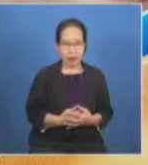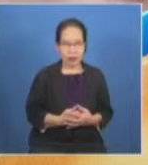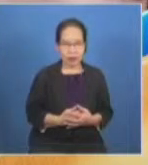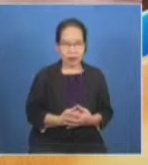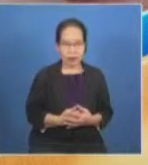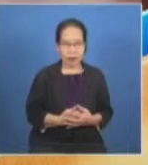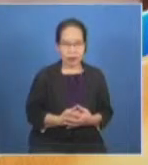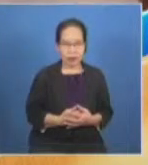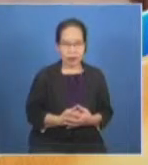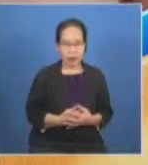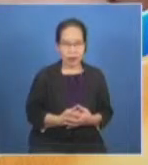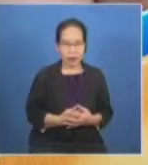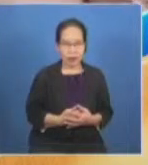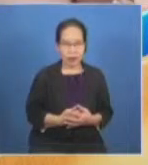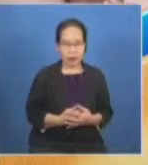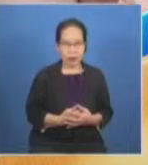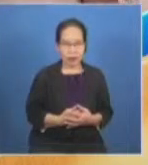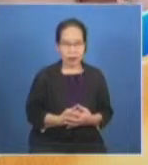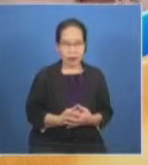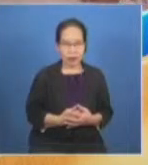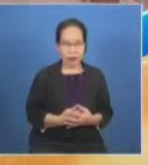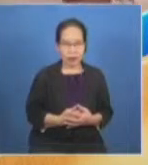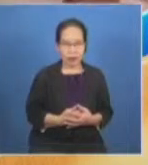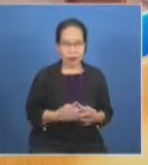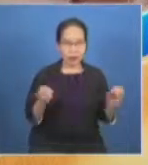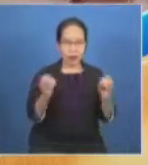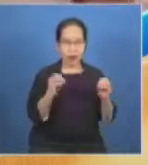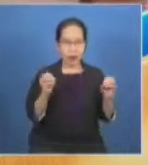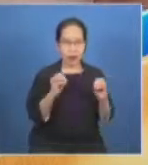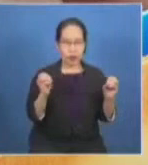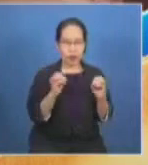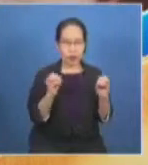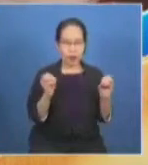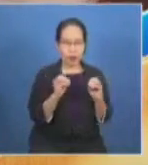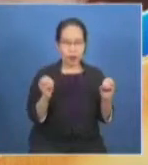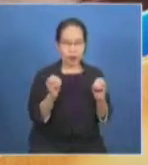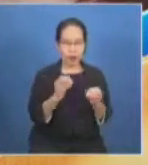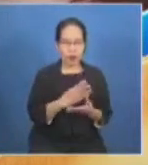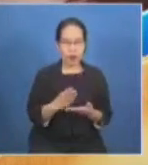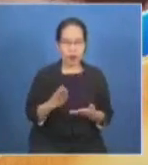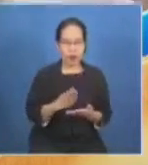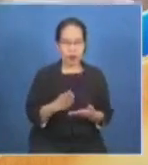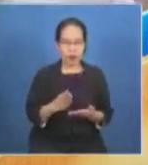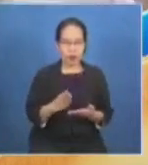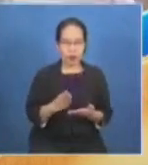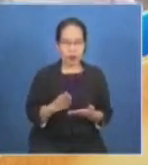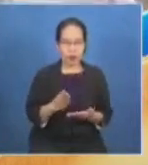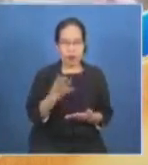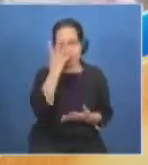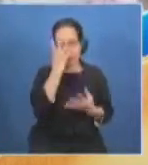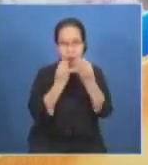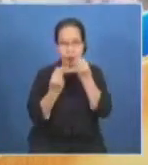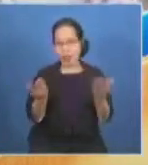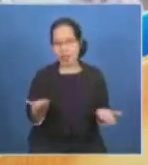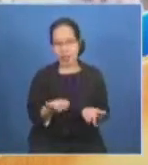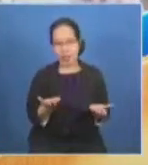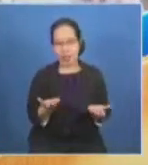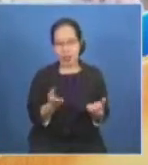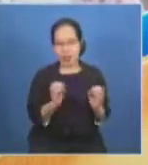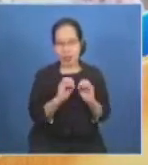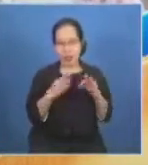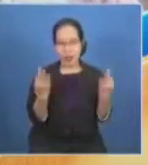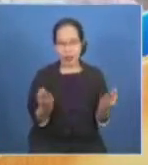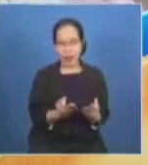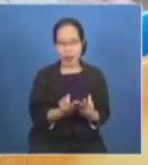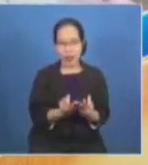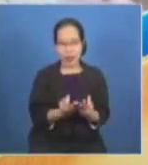Ay, sabi ko, wala na daw po yung ano, pamilya. Sabi ko, sana dito. Because he said he has no family, I would like to ask him